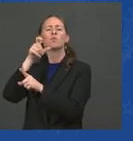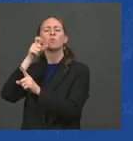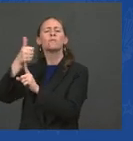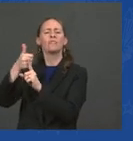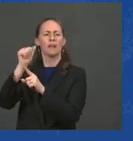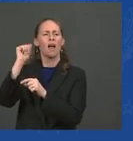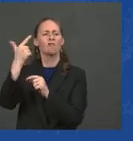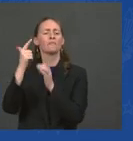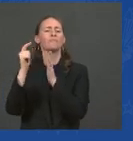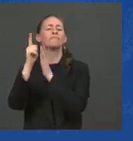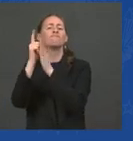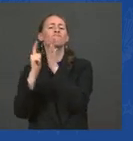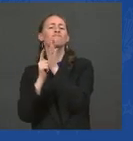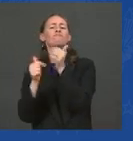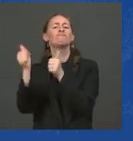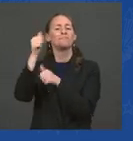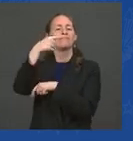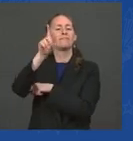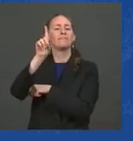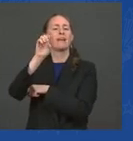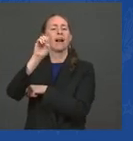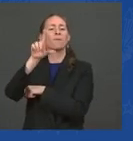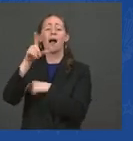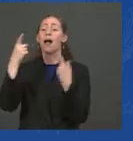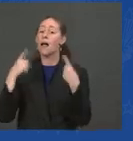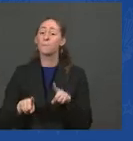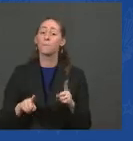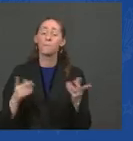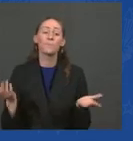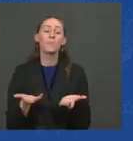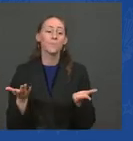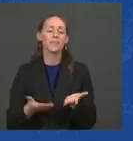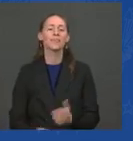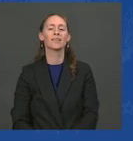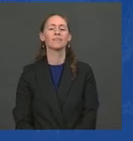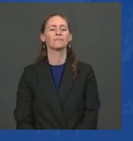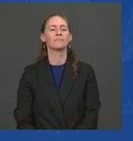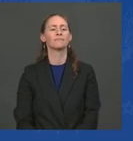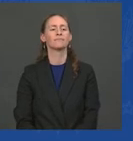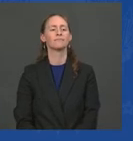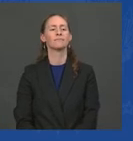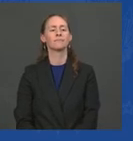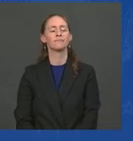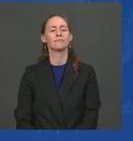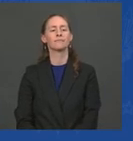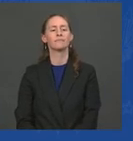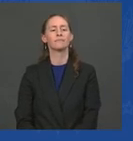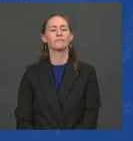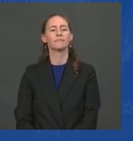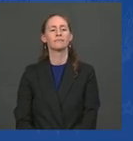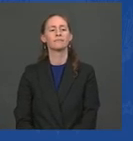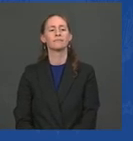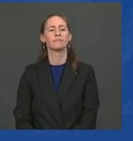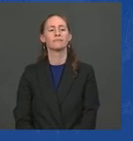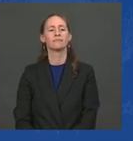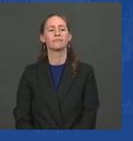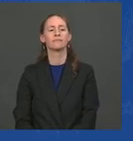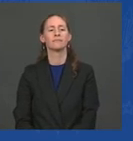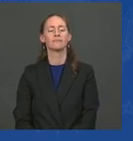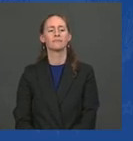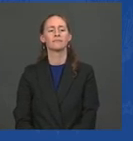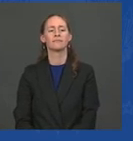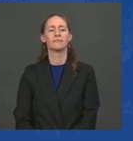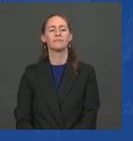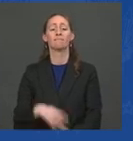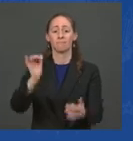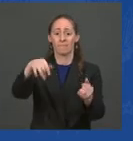real, was then Attorney General Blumenthal. They became friends, and my son was a great